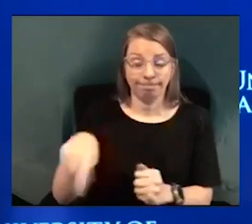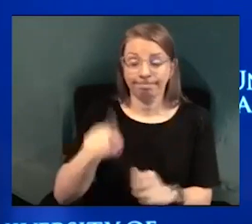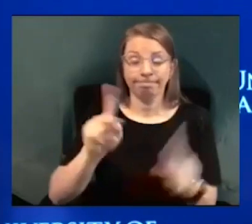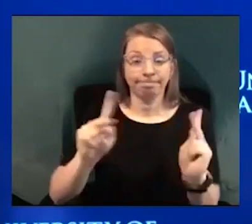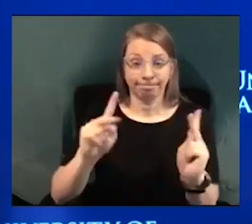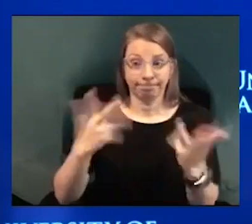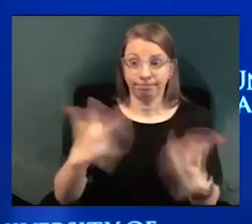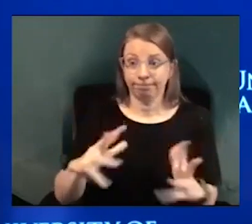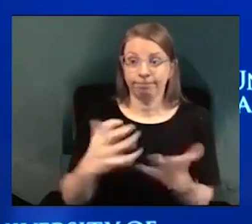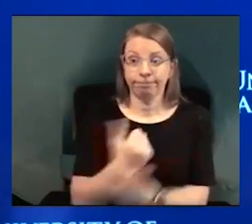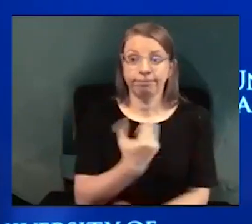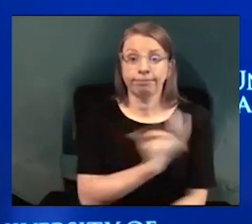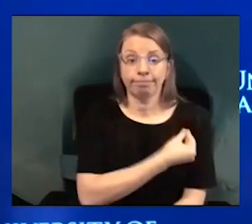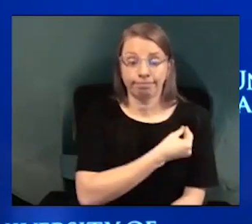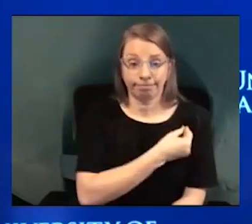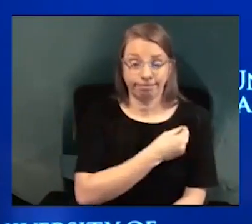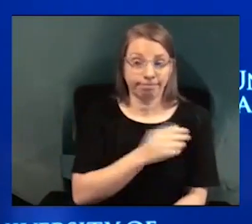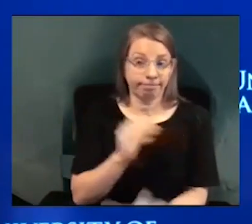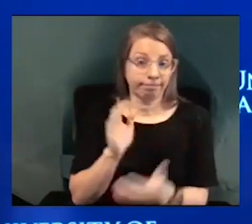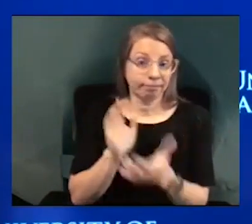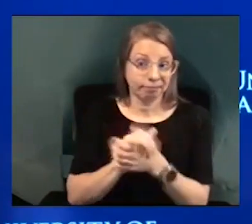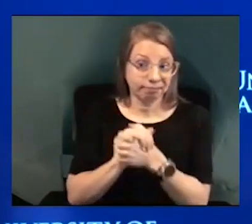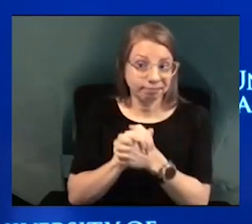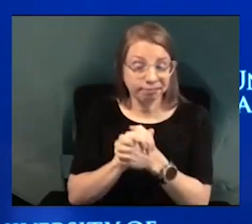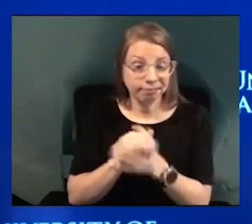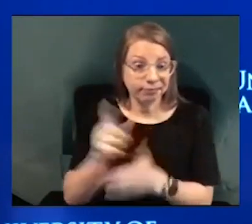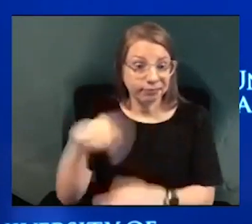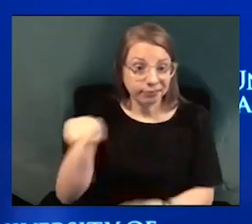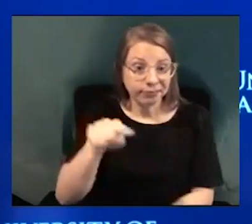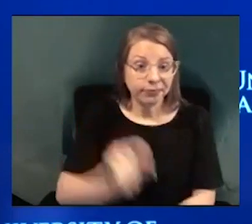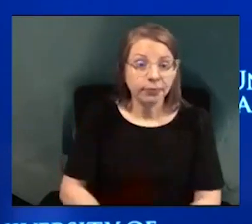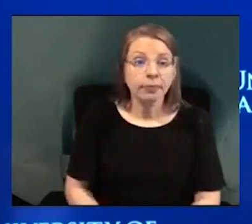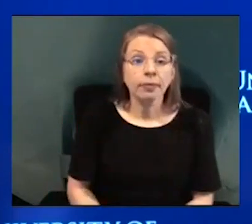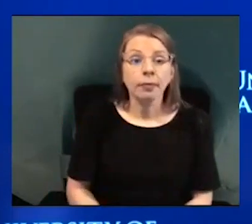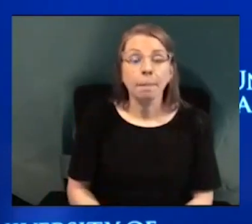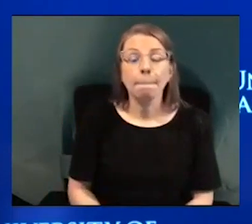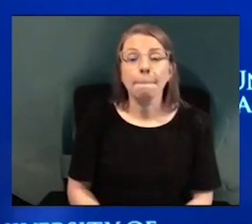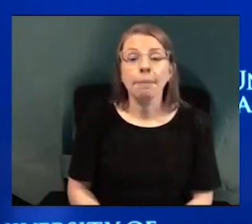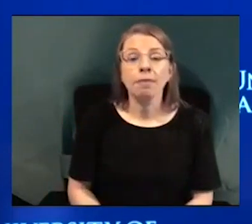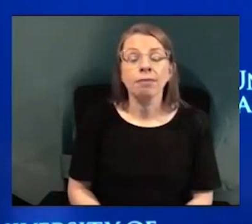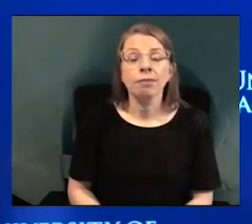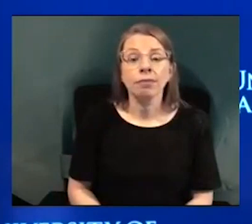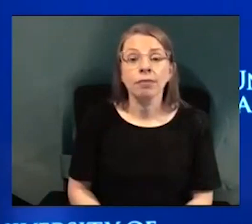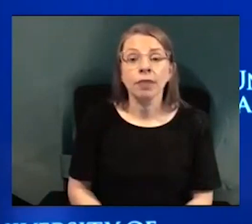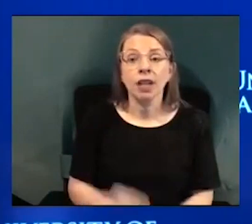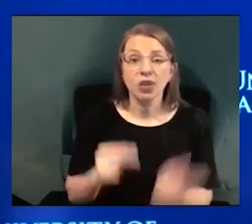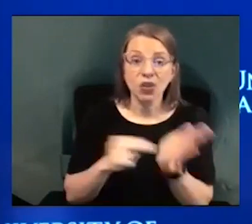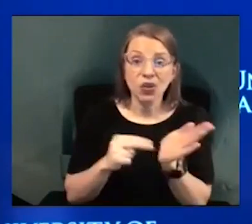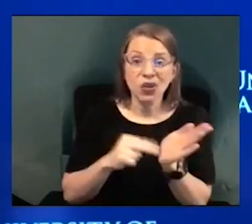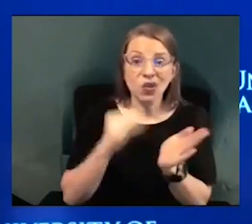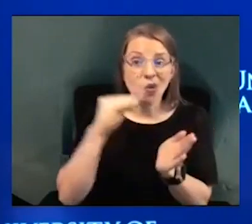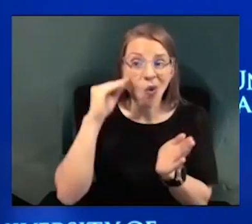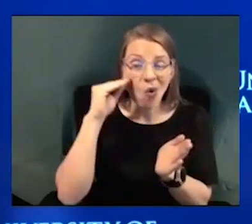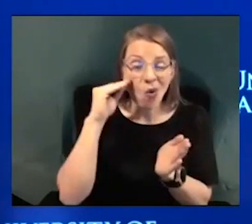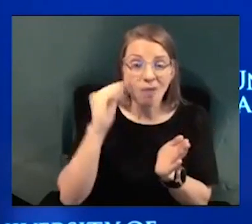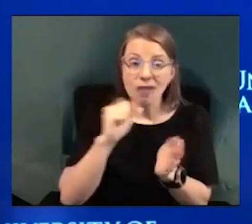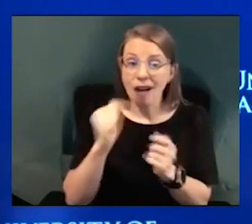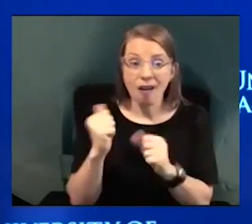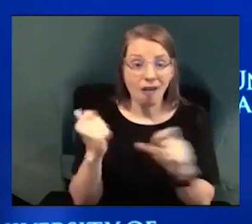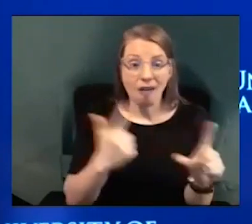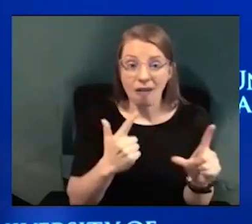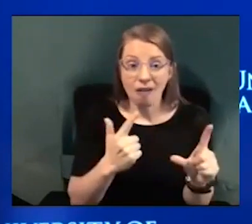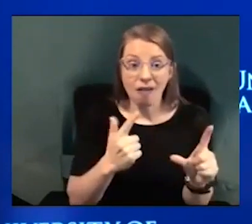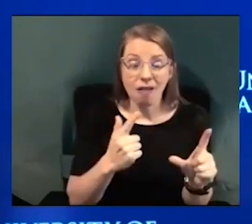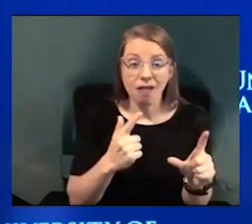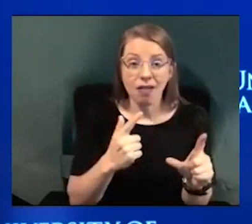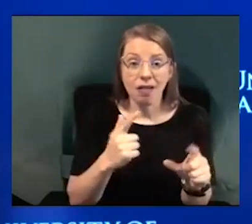hats off to them. And I think that, but nursing homes have not gotten there. They have 45 or 50% of